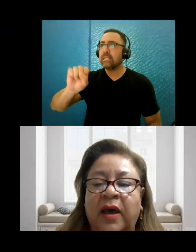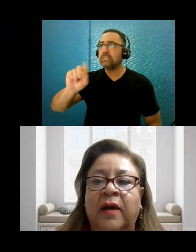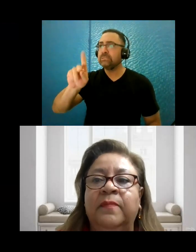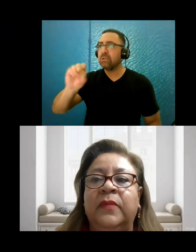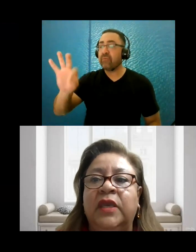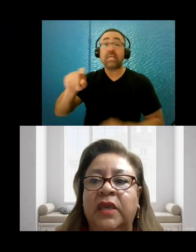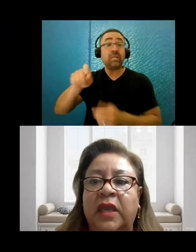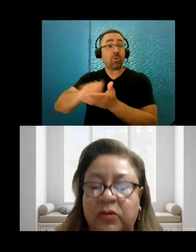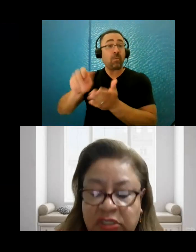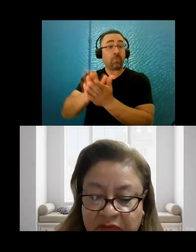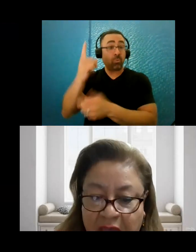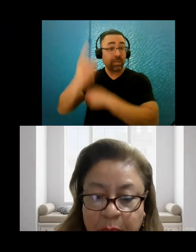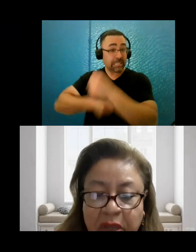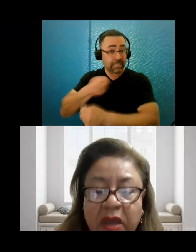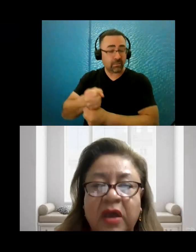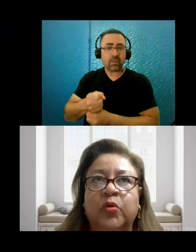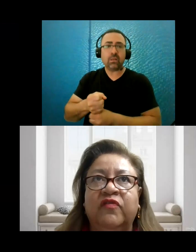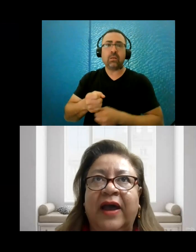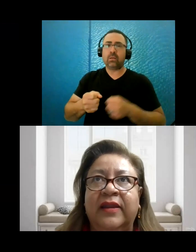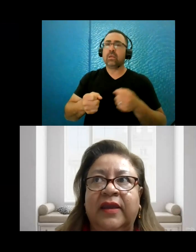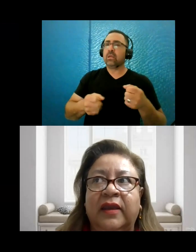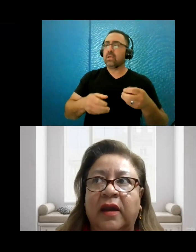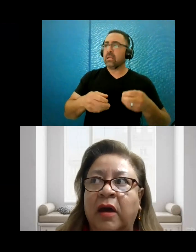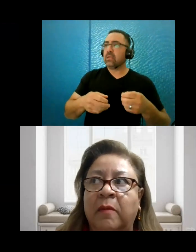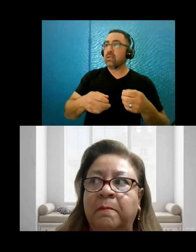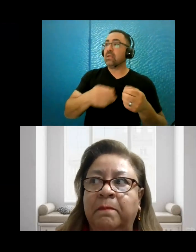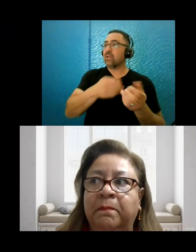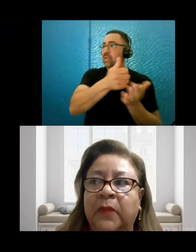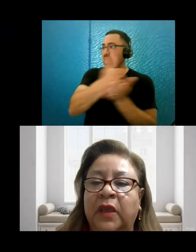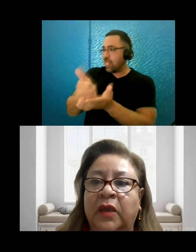year. He received help providing